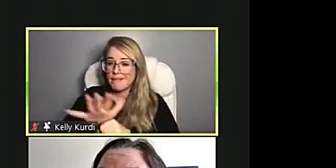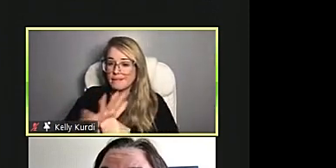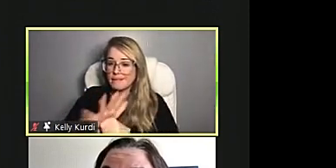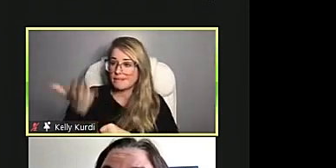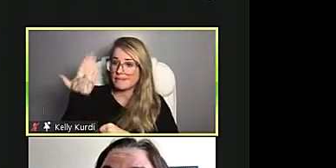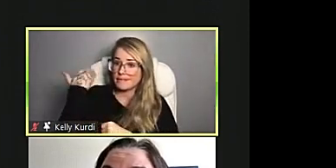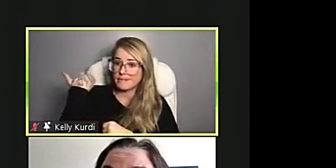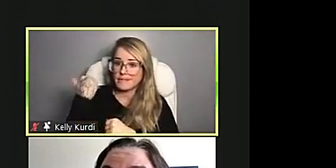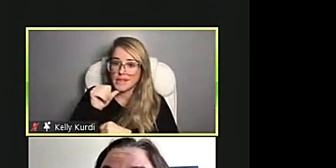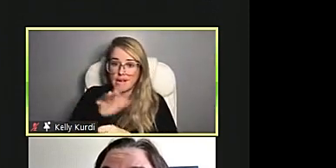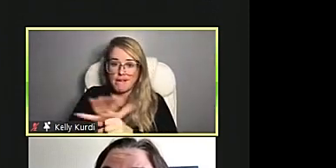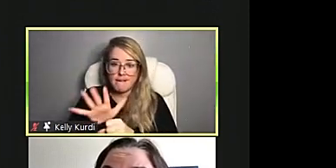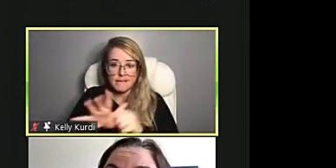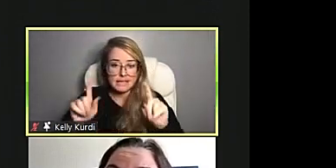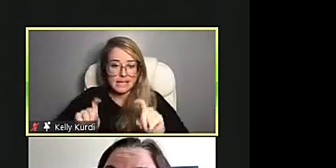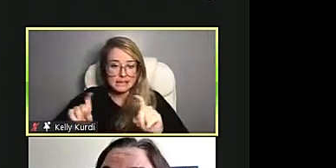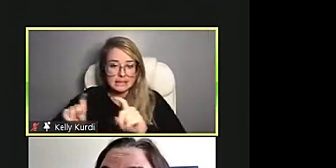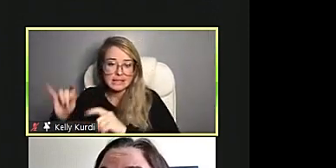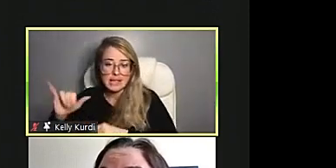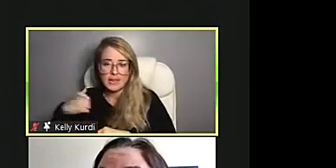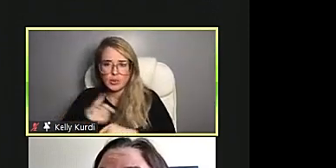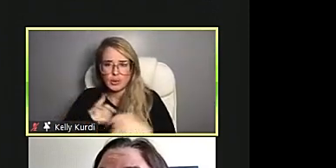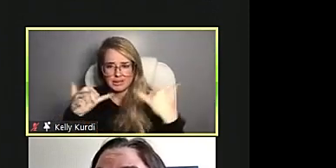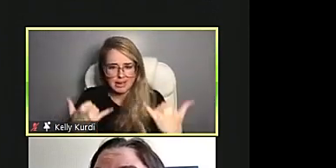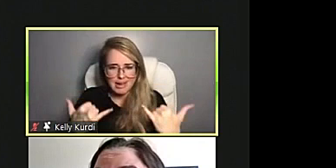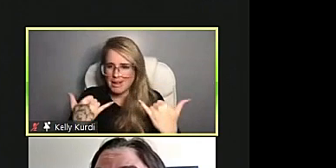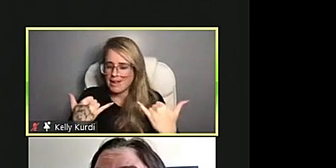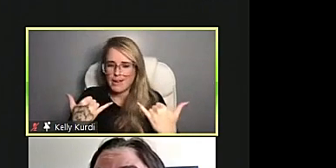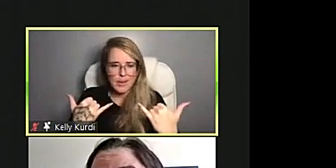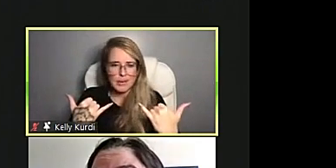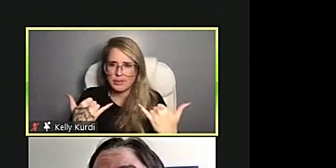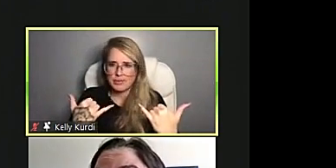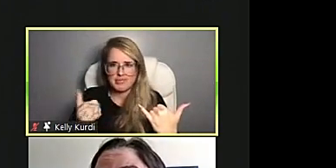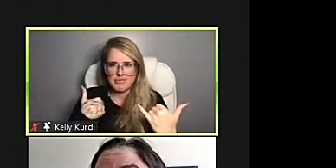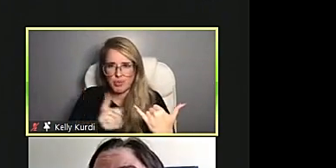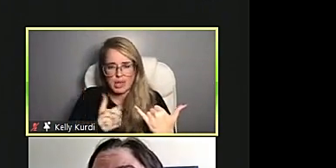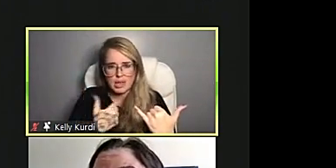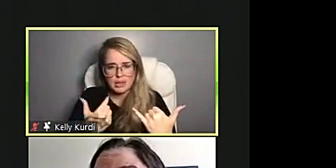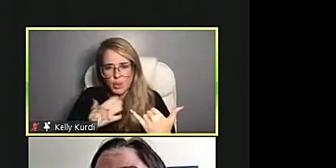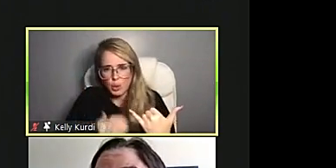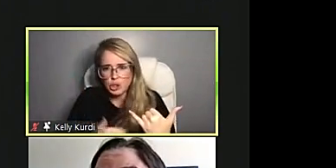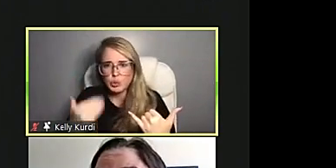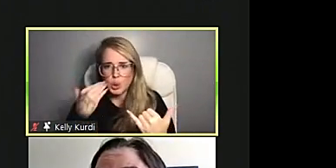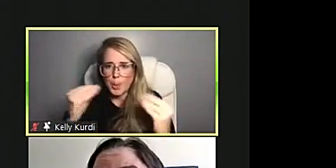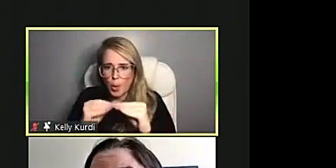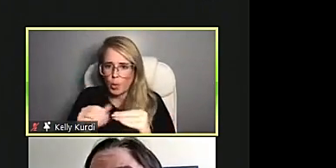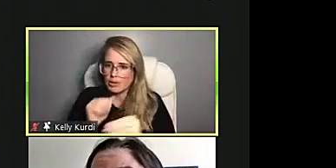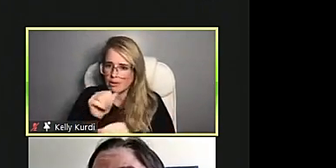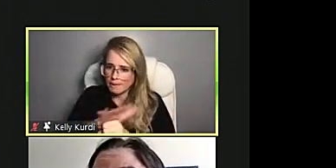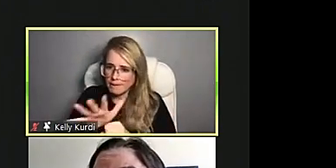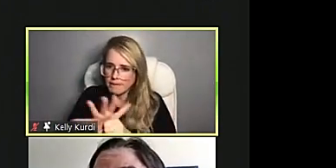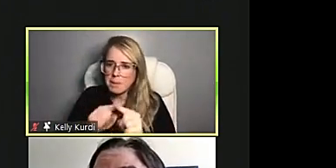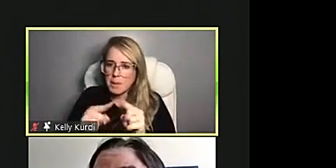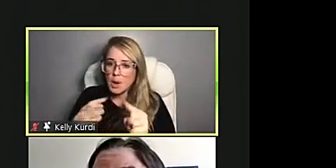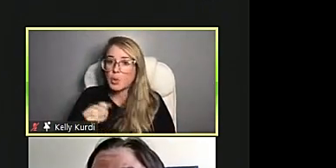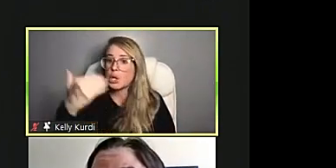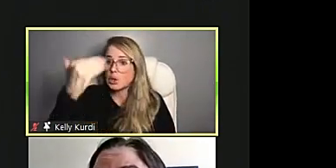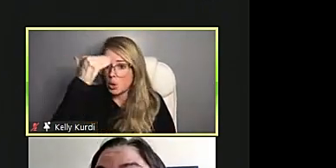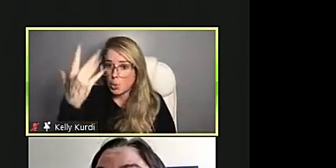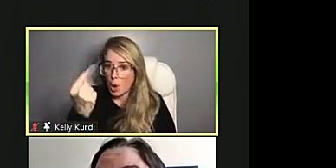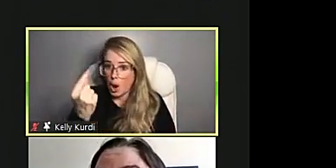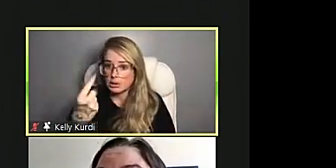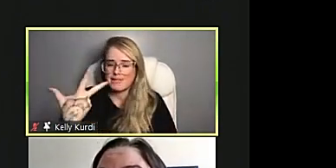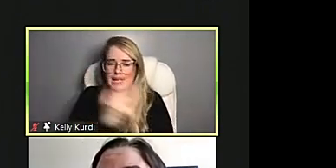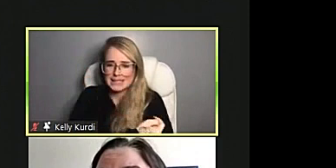country, we know less than we want to. But what we do know is the vaccine is safe and